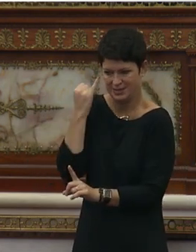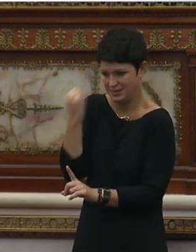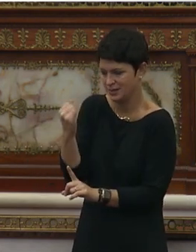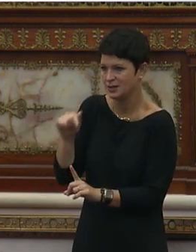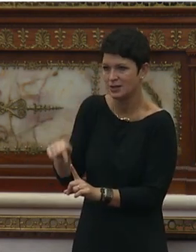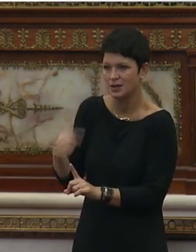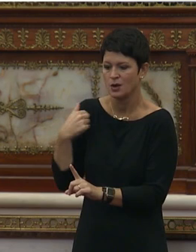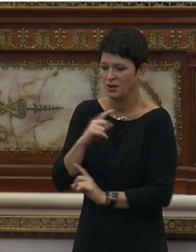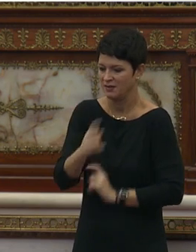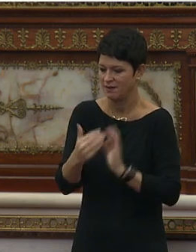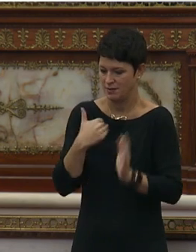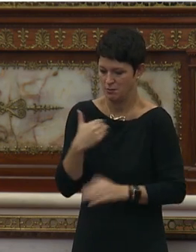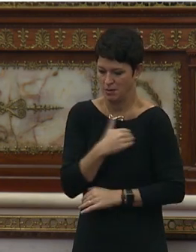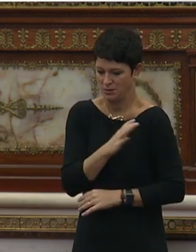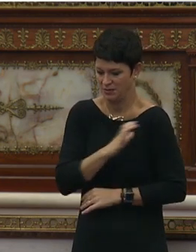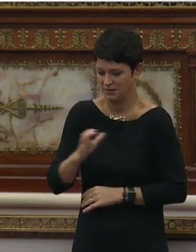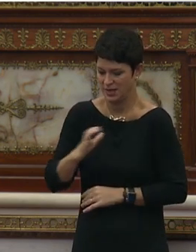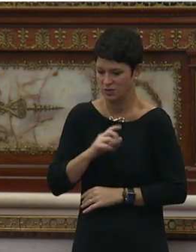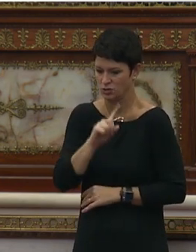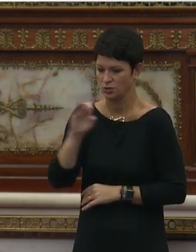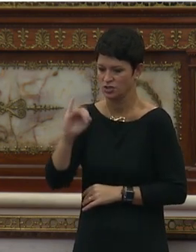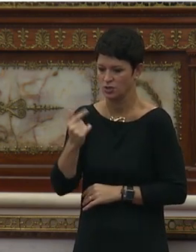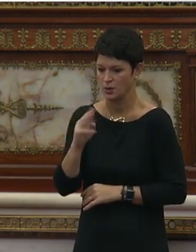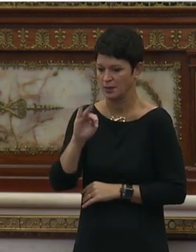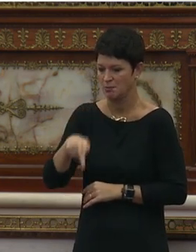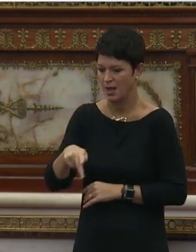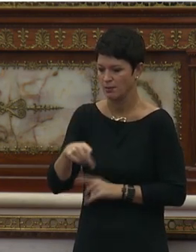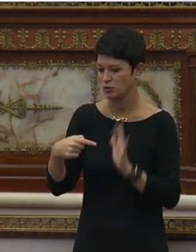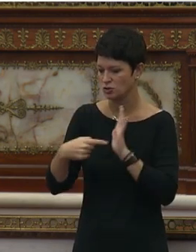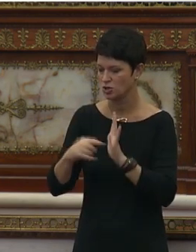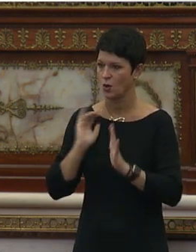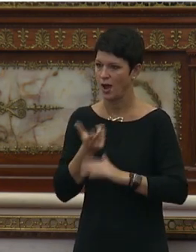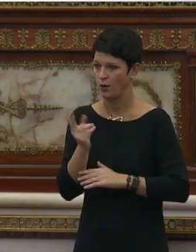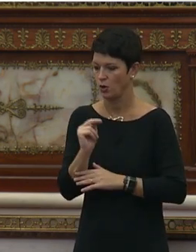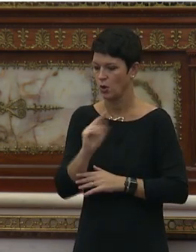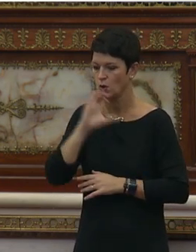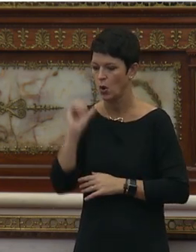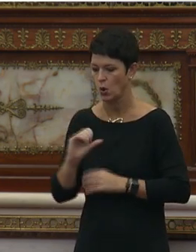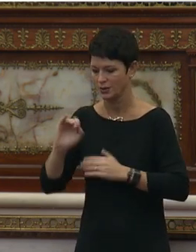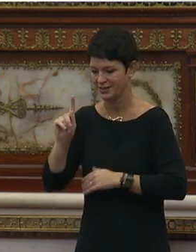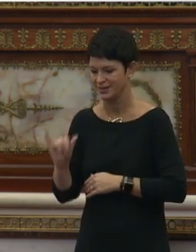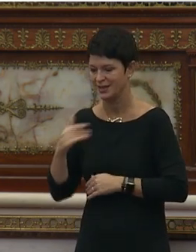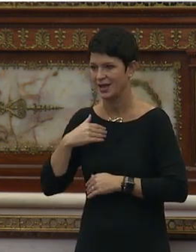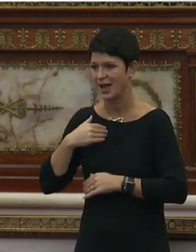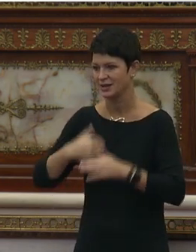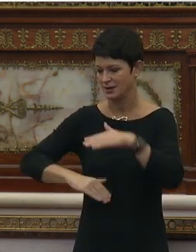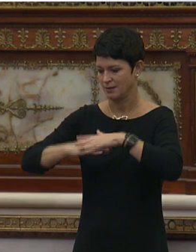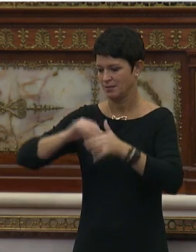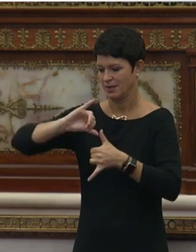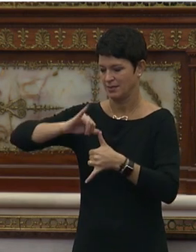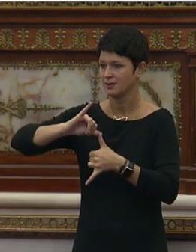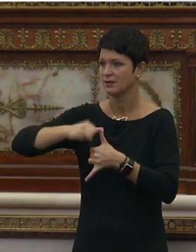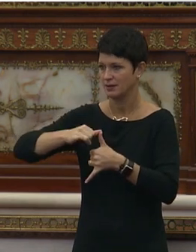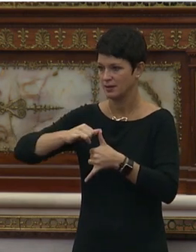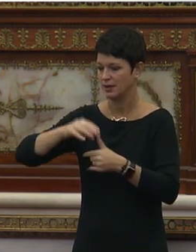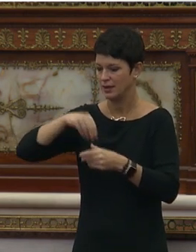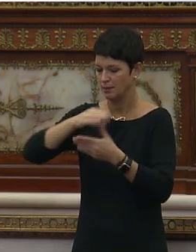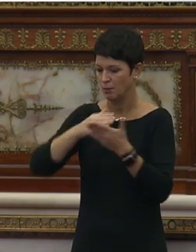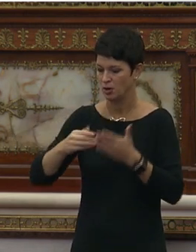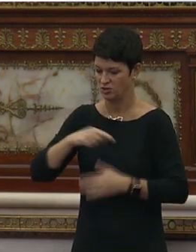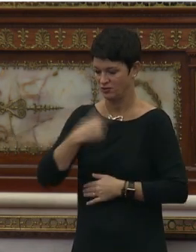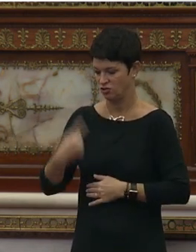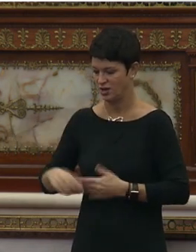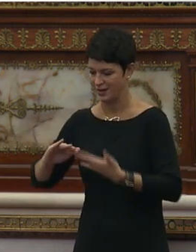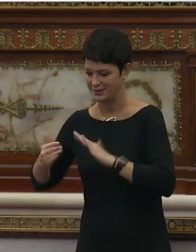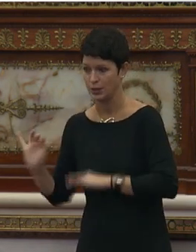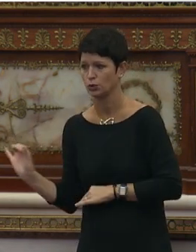given members of council a zoning map that shows even our own old city has a height limit, as do parts of Chinatown